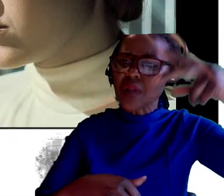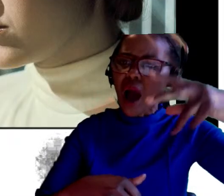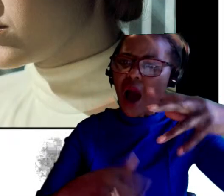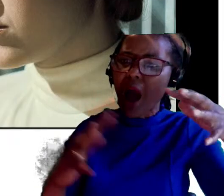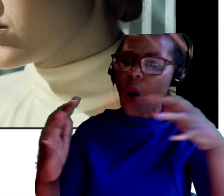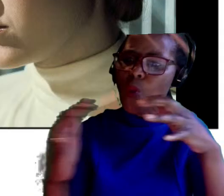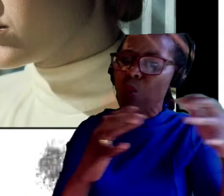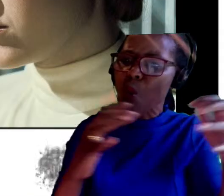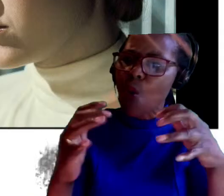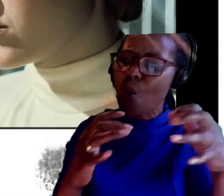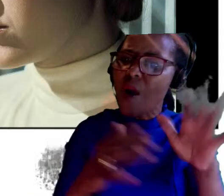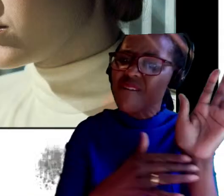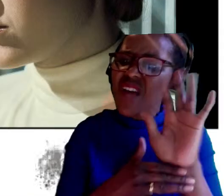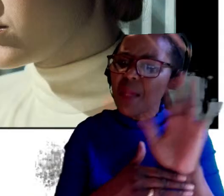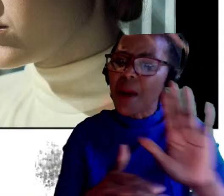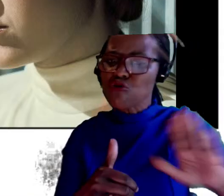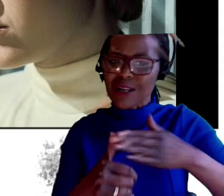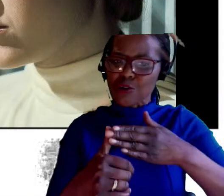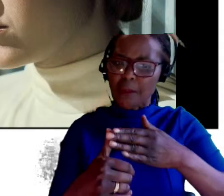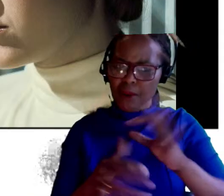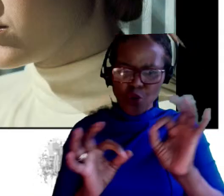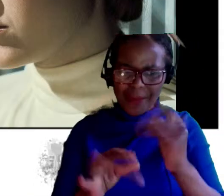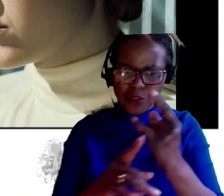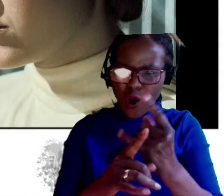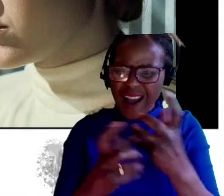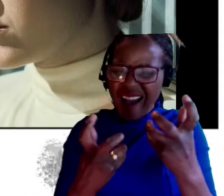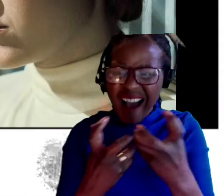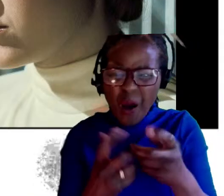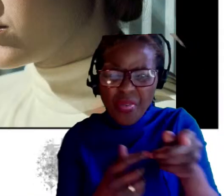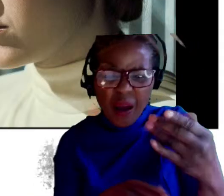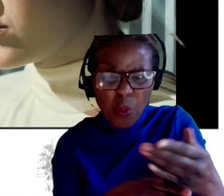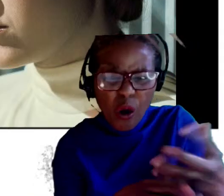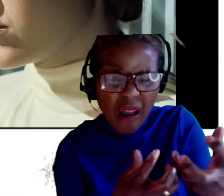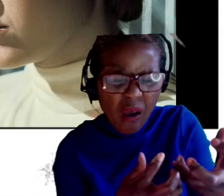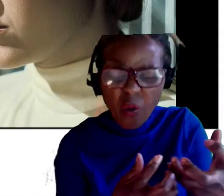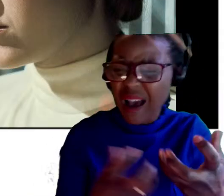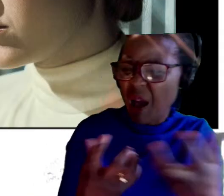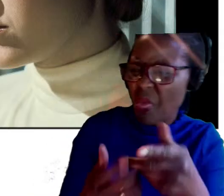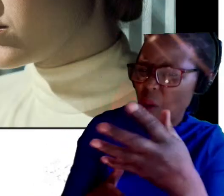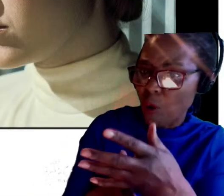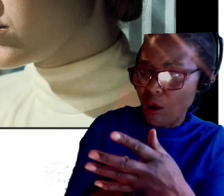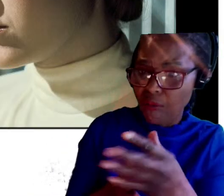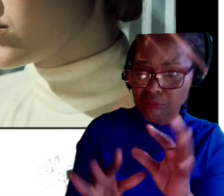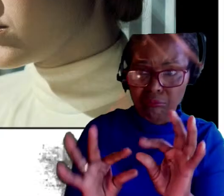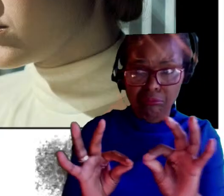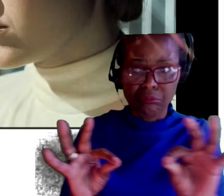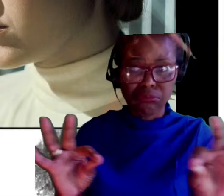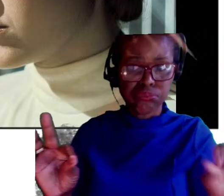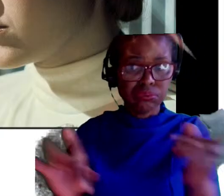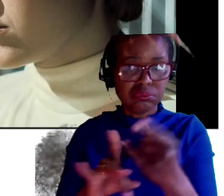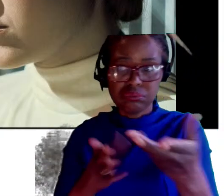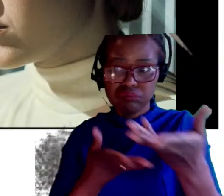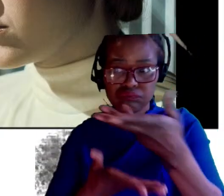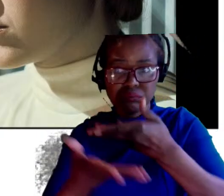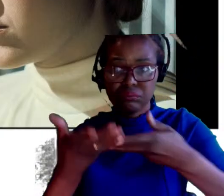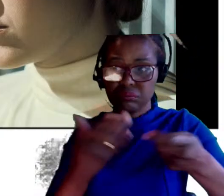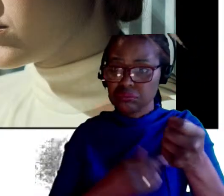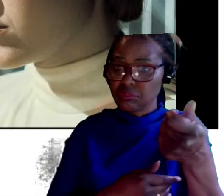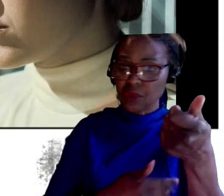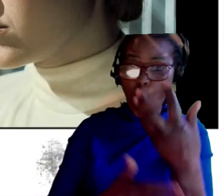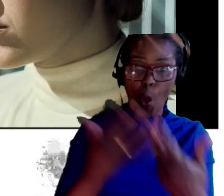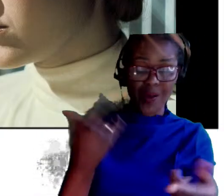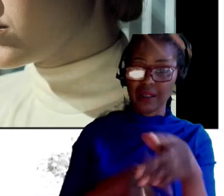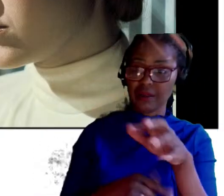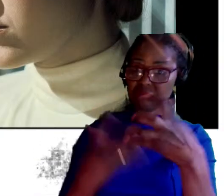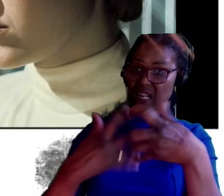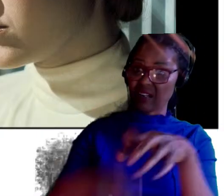about how things work. It's surprising how little discussion there is of the technology. It's just there doing what tech